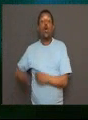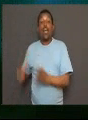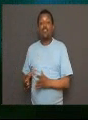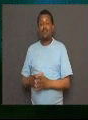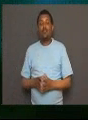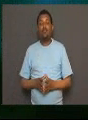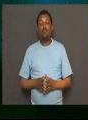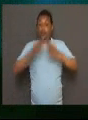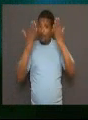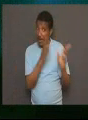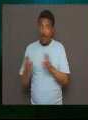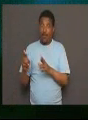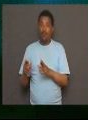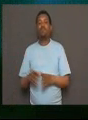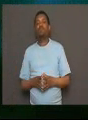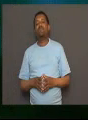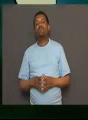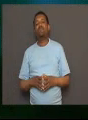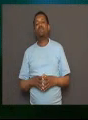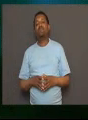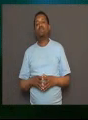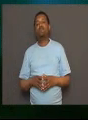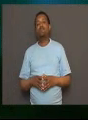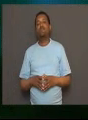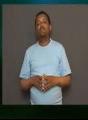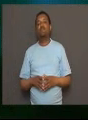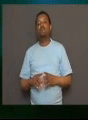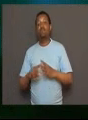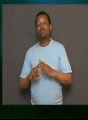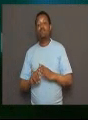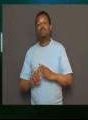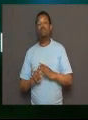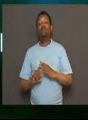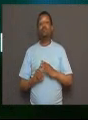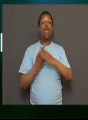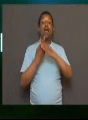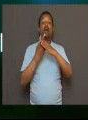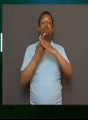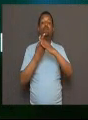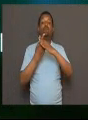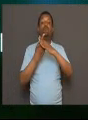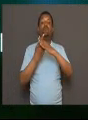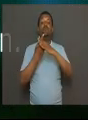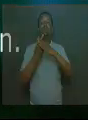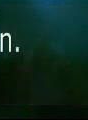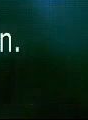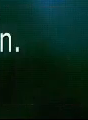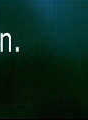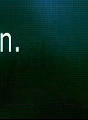Students, let's get ready. Begin.